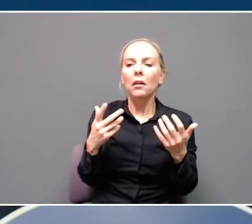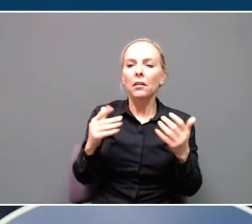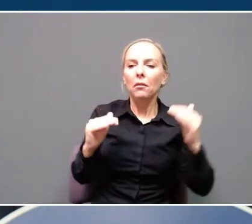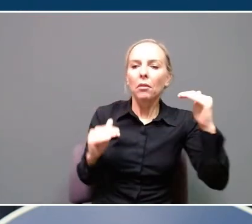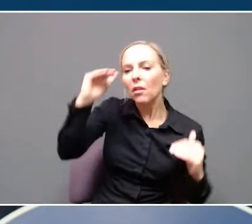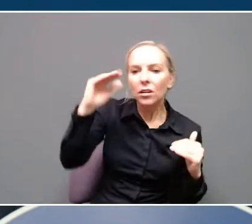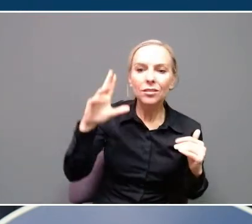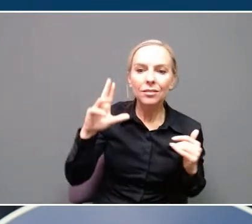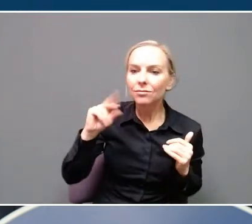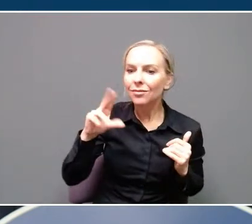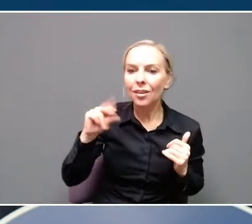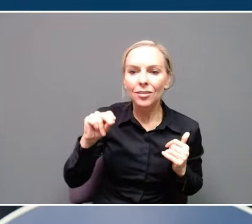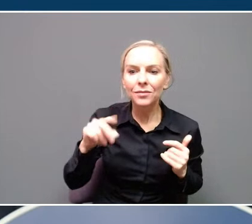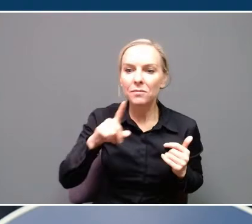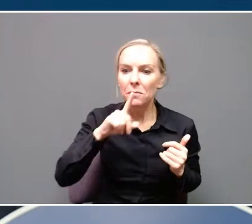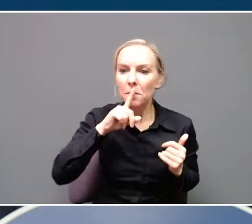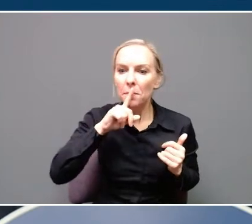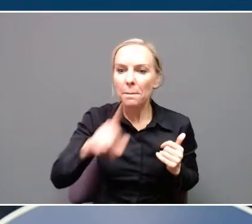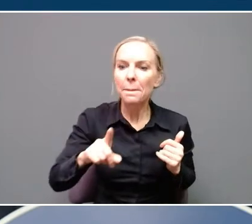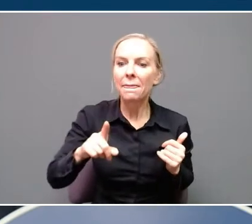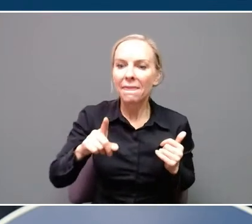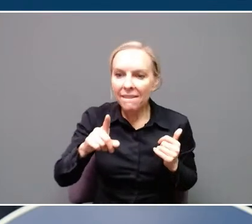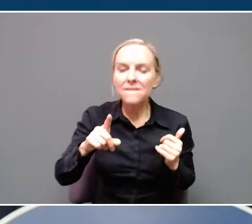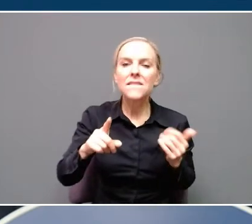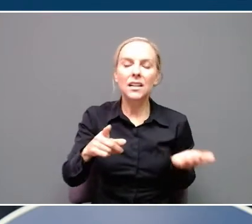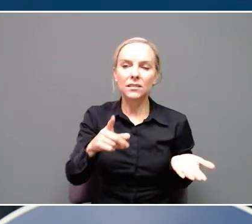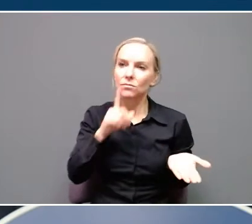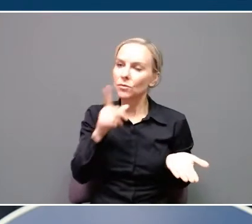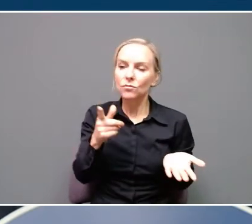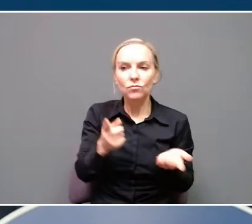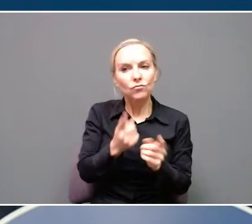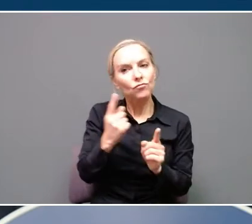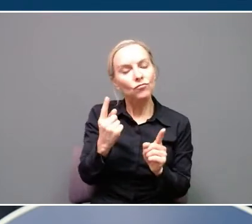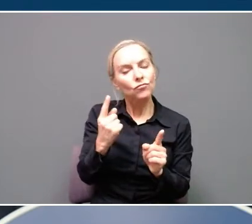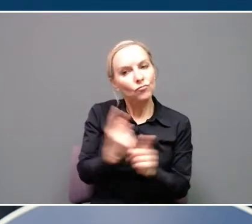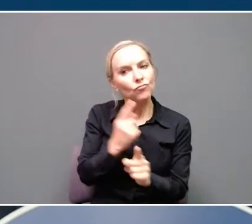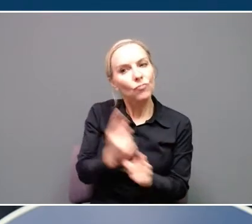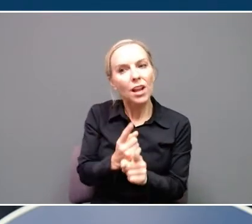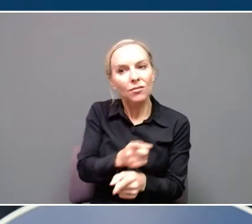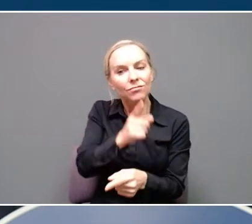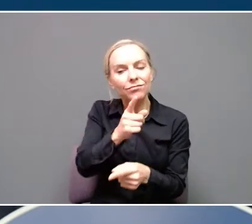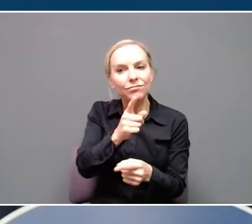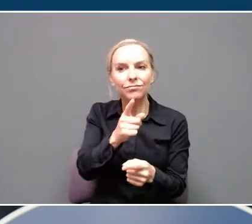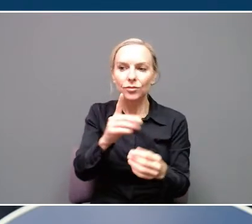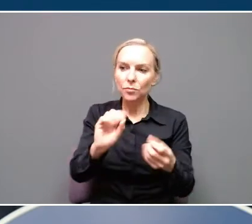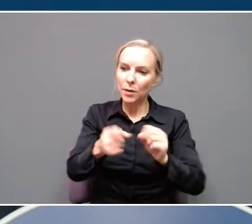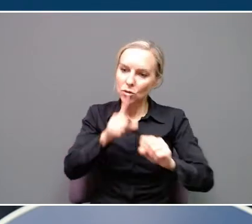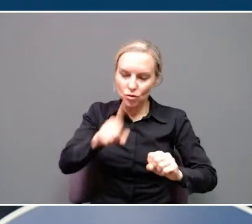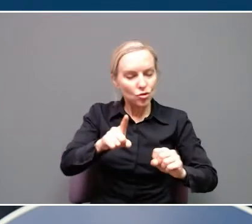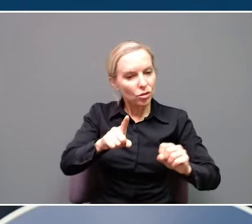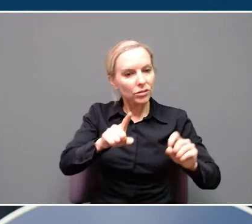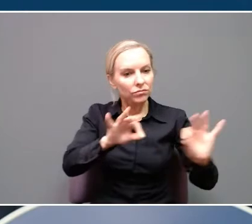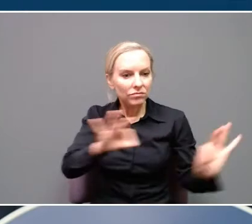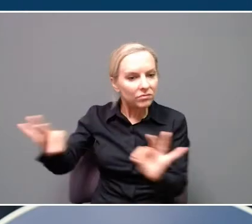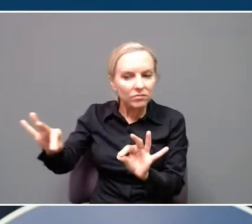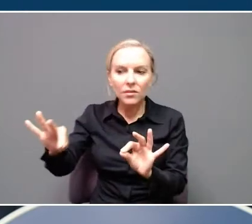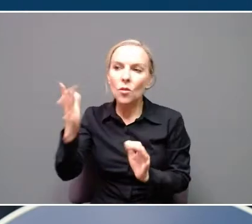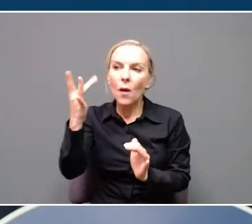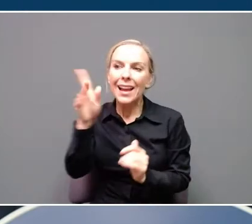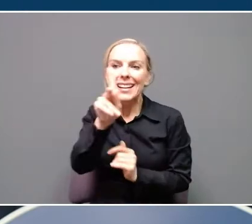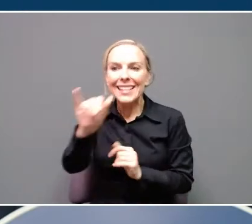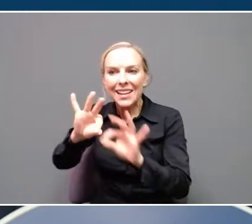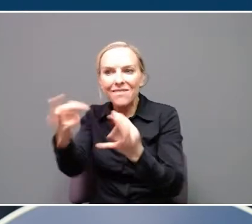that perception is false, and correcting it is good both for Kentucky and our Kentucky families to know the exciting things going